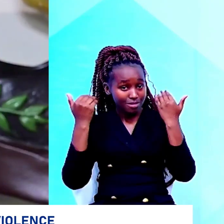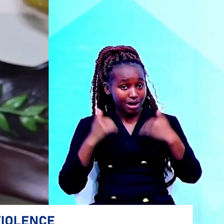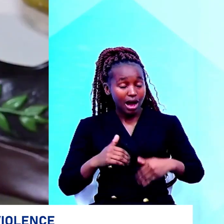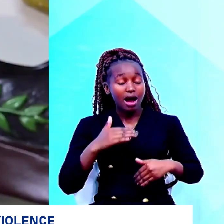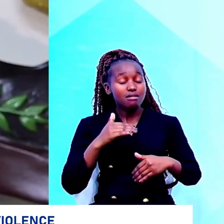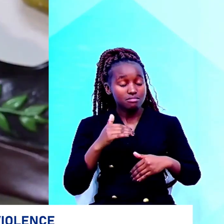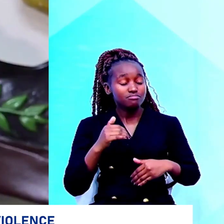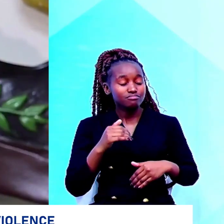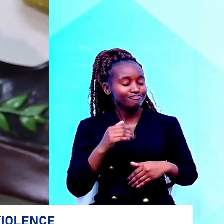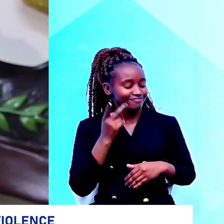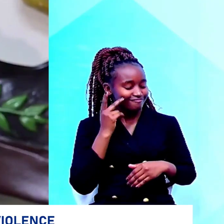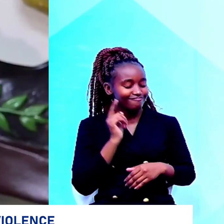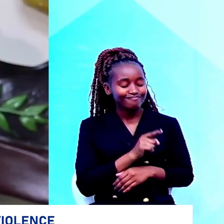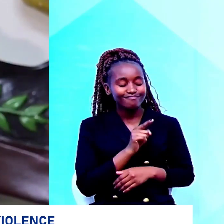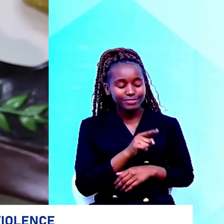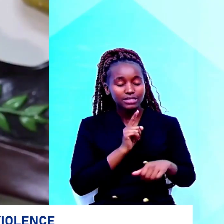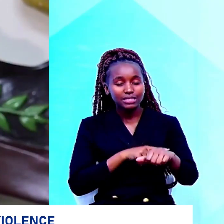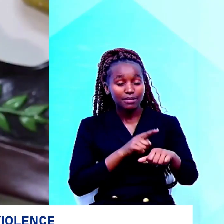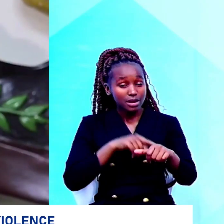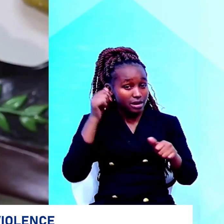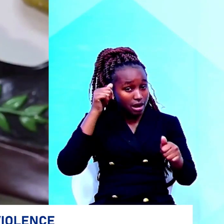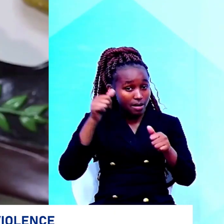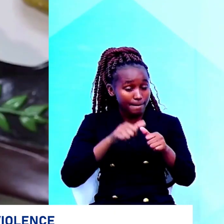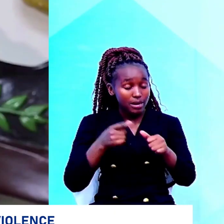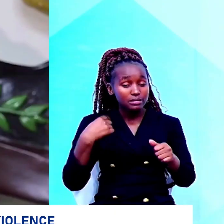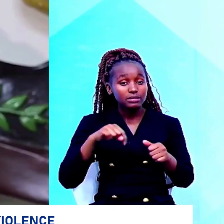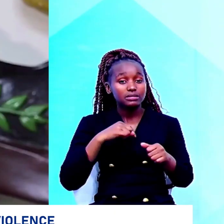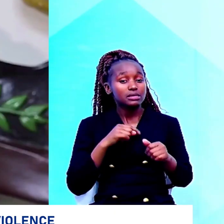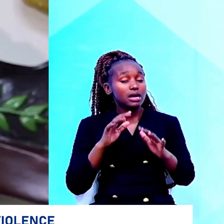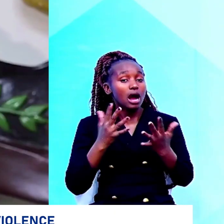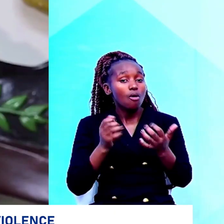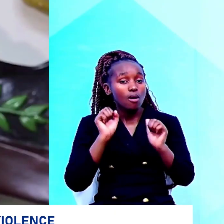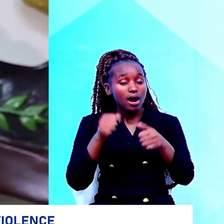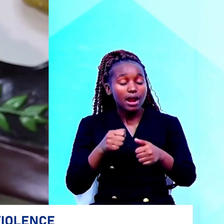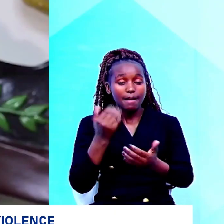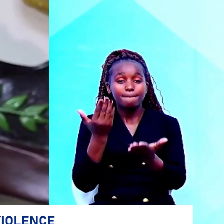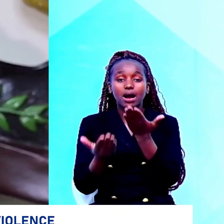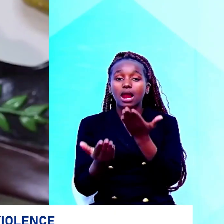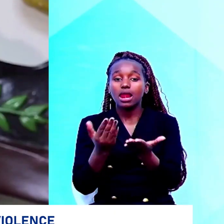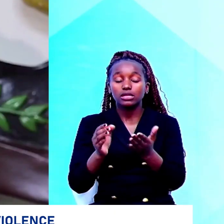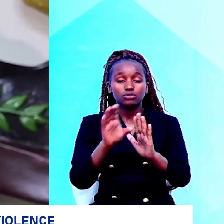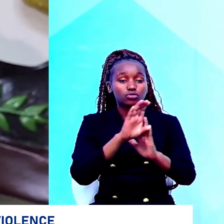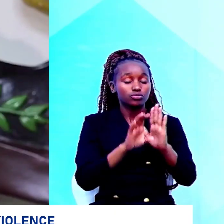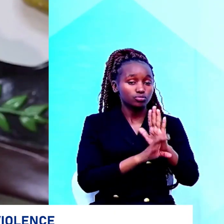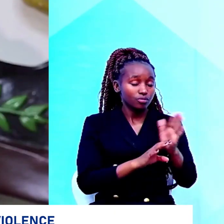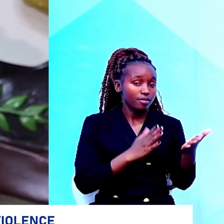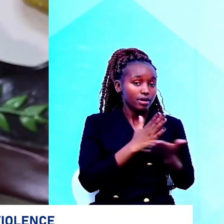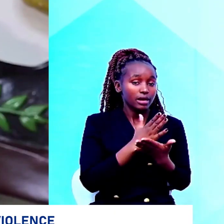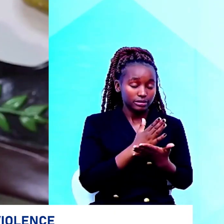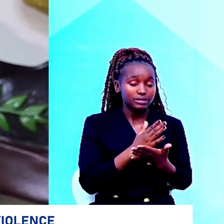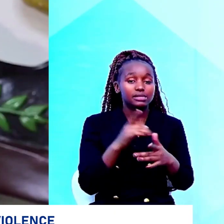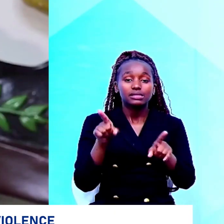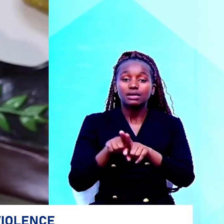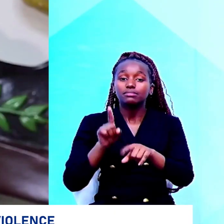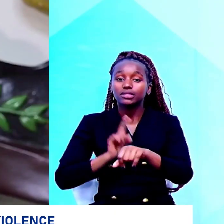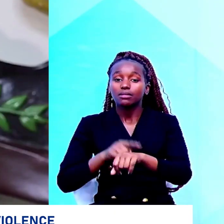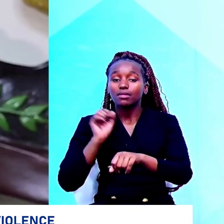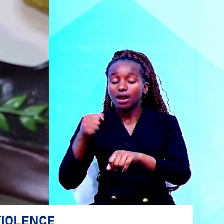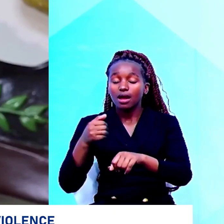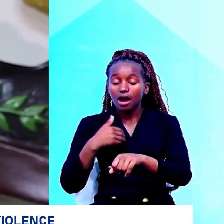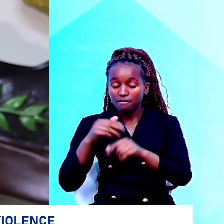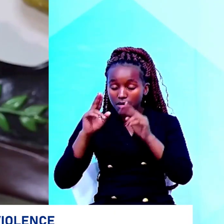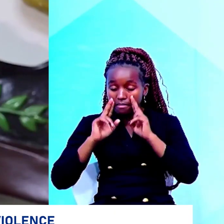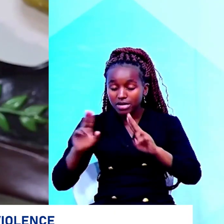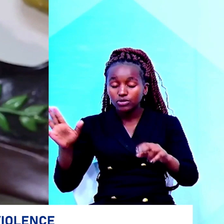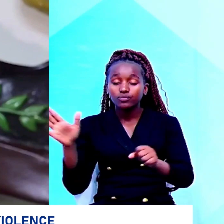the delicate balance that must be maintained between constitutional rights to peaceful assembly